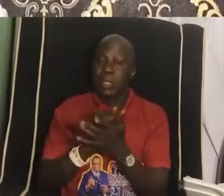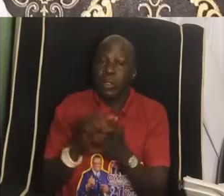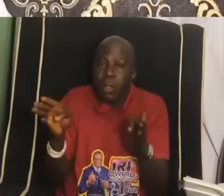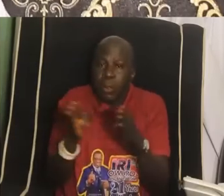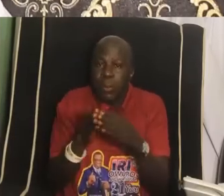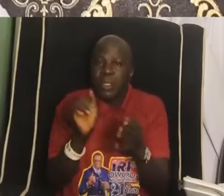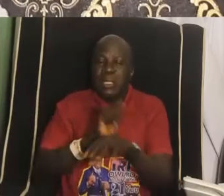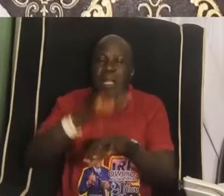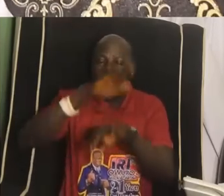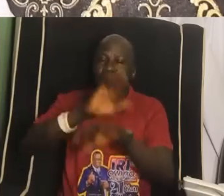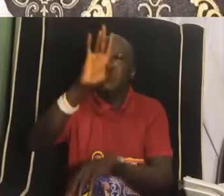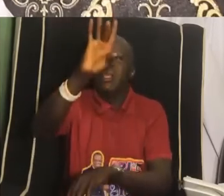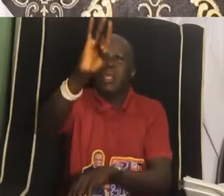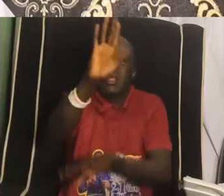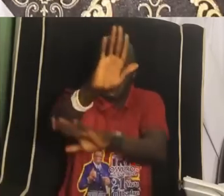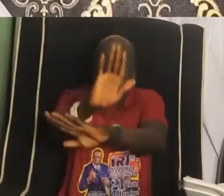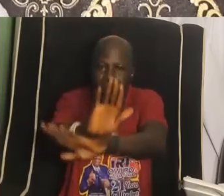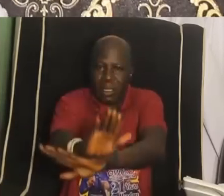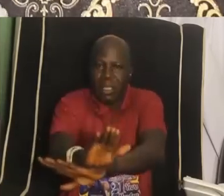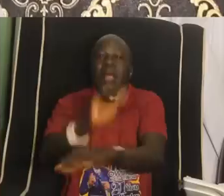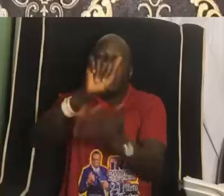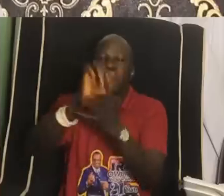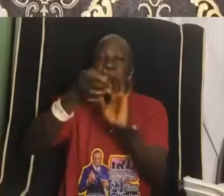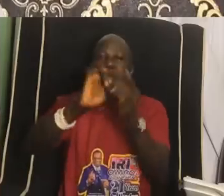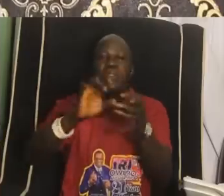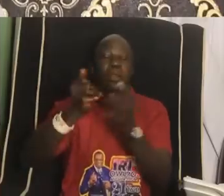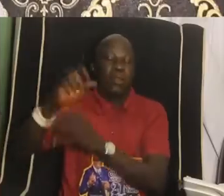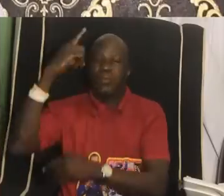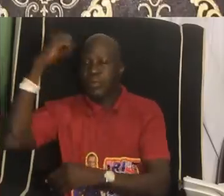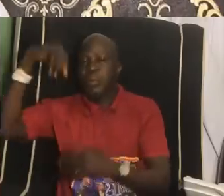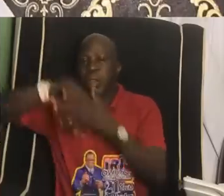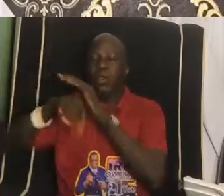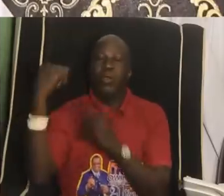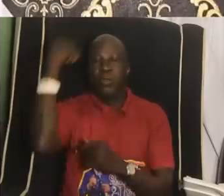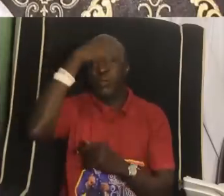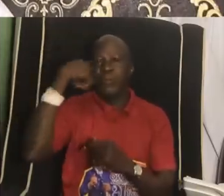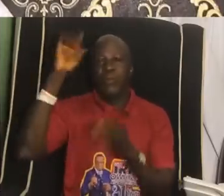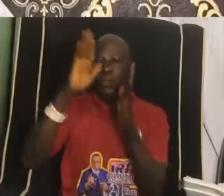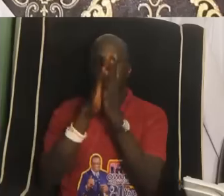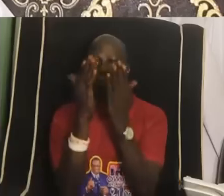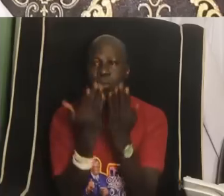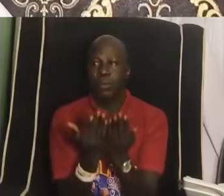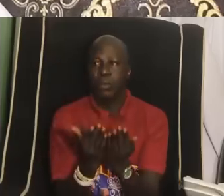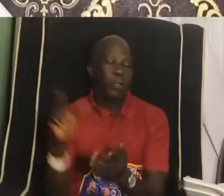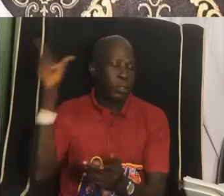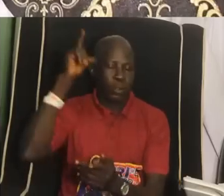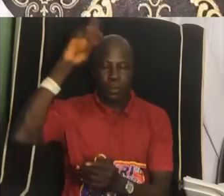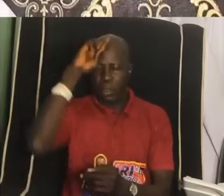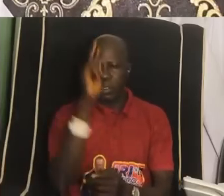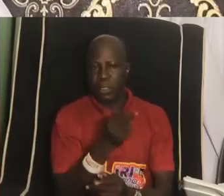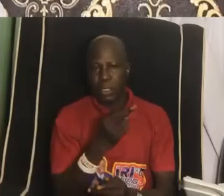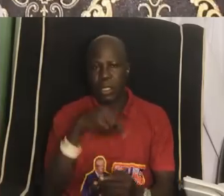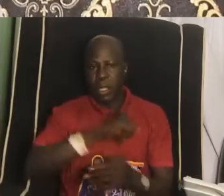meeting by 8 p.m. to 9 a.m. to lead to the interpretation of dreams. Ni ori Facebook on Facebook. Ẹgbọ́n mi sa. Listen to me,